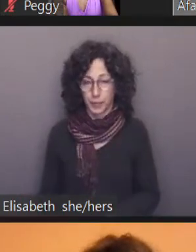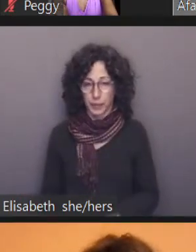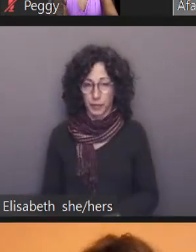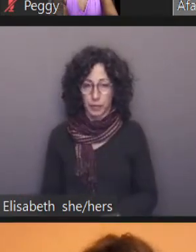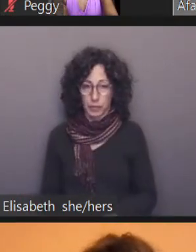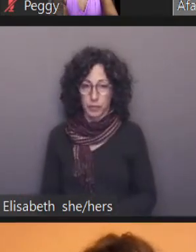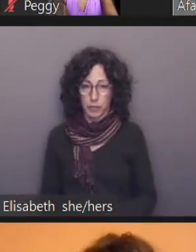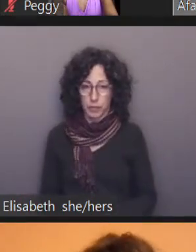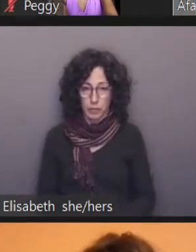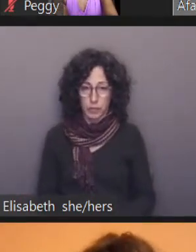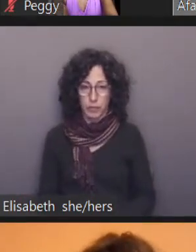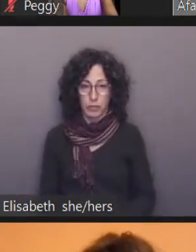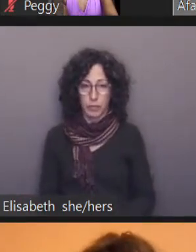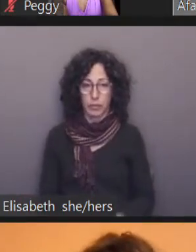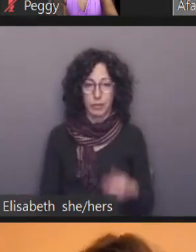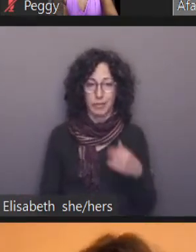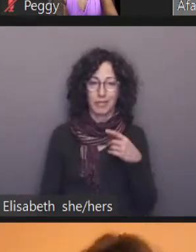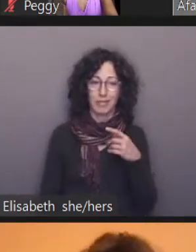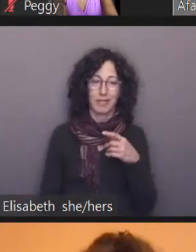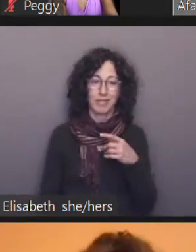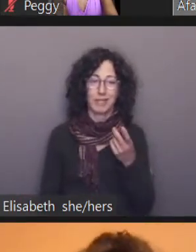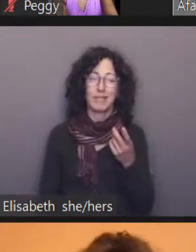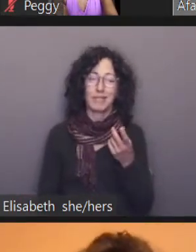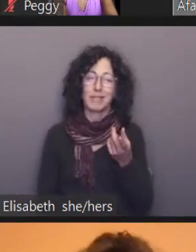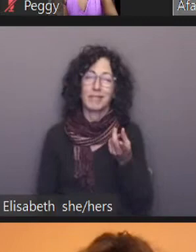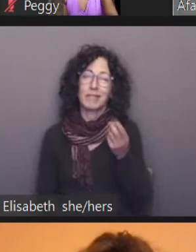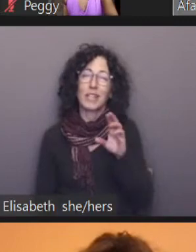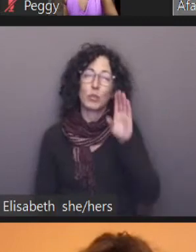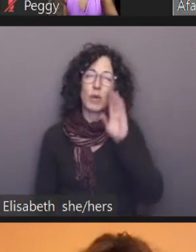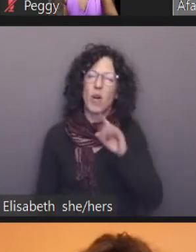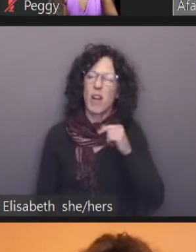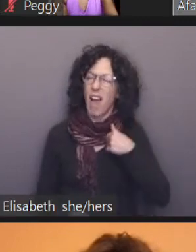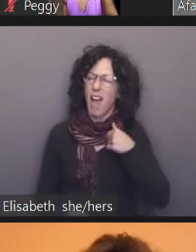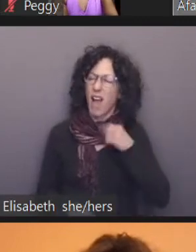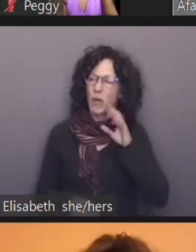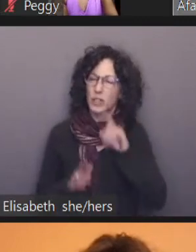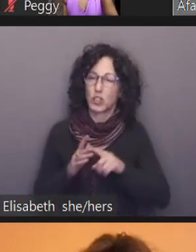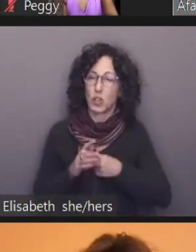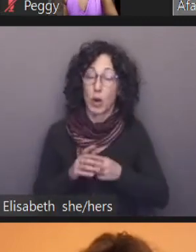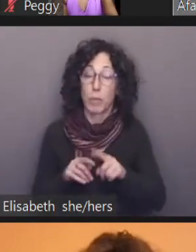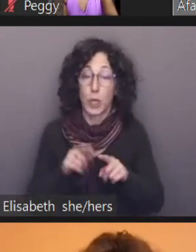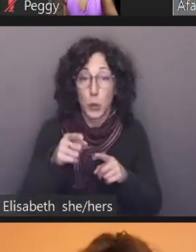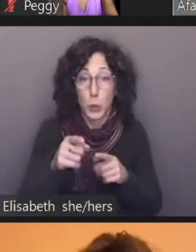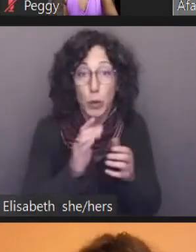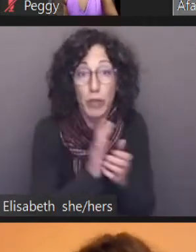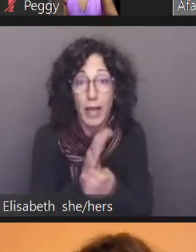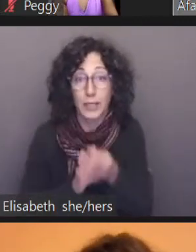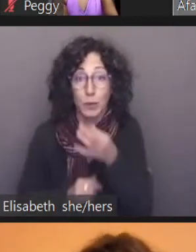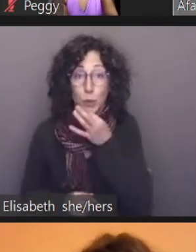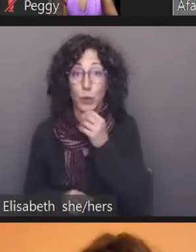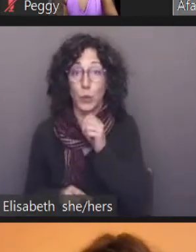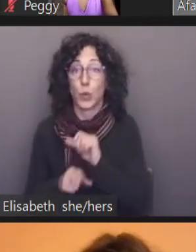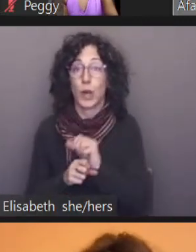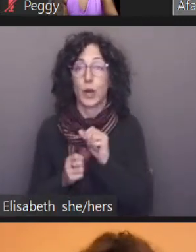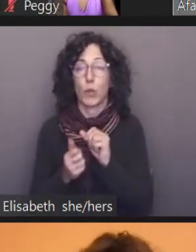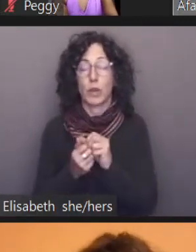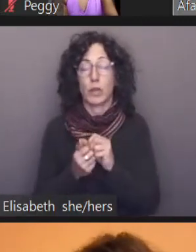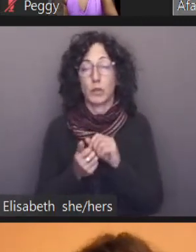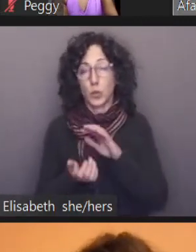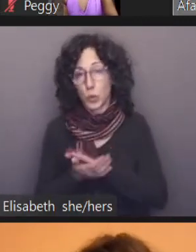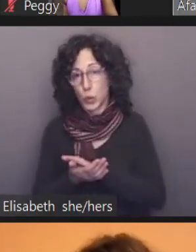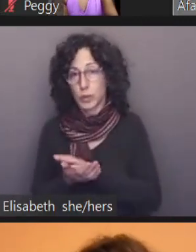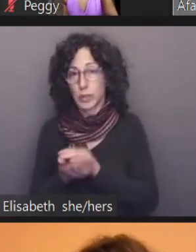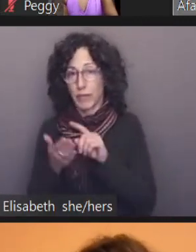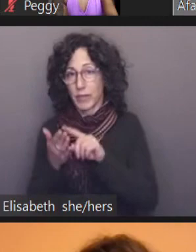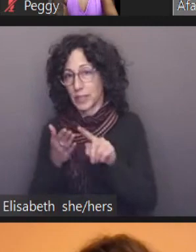Dr. Brown, maybe I will start. And since you have really been the expert working so closely with the schools and with investigations, I know